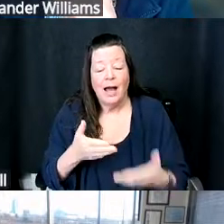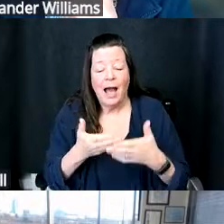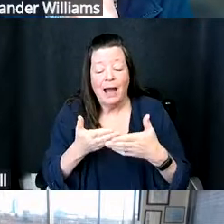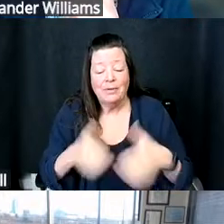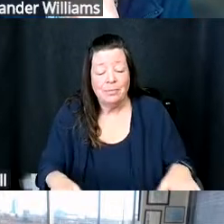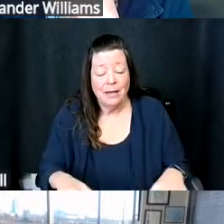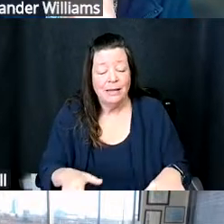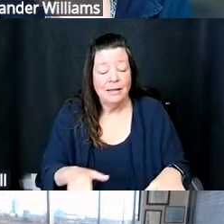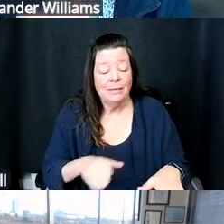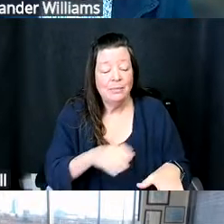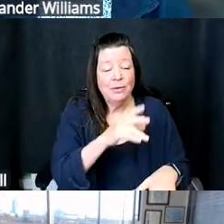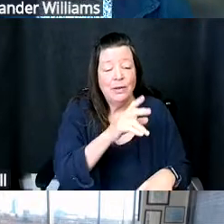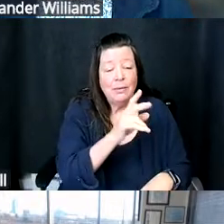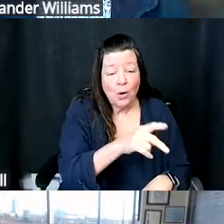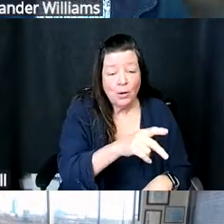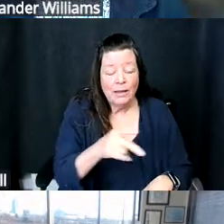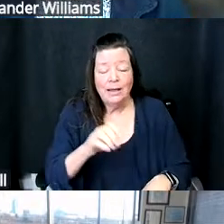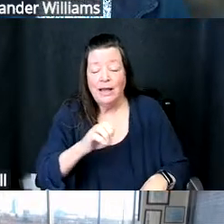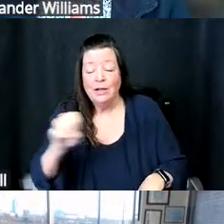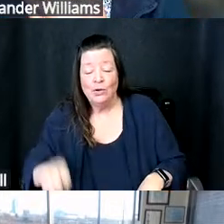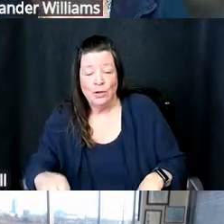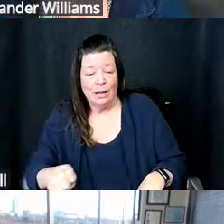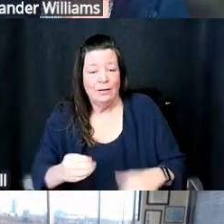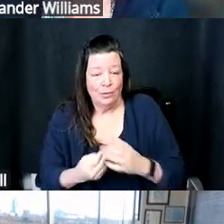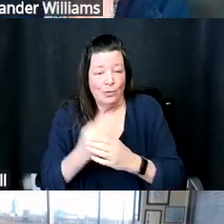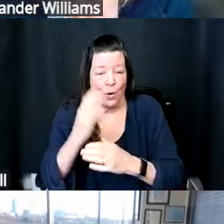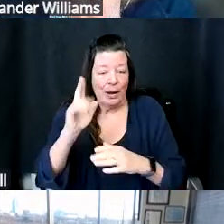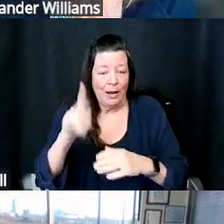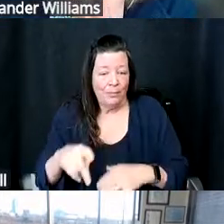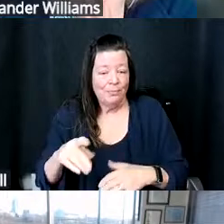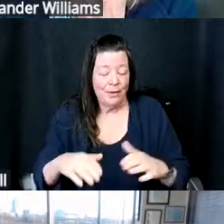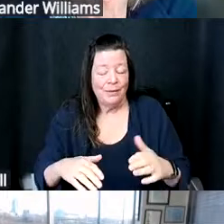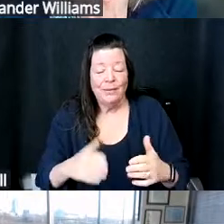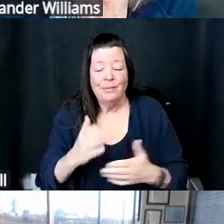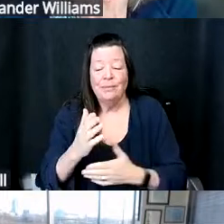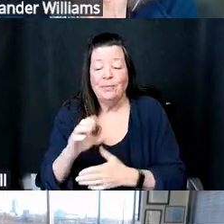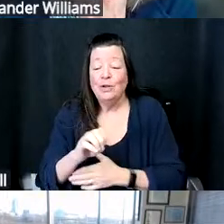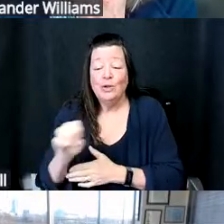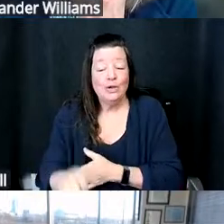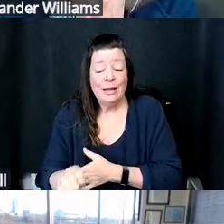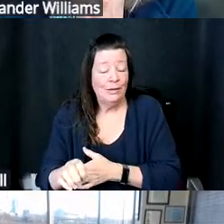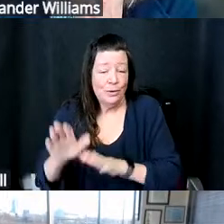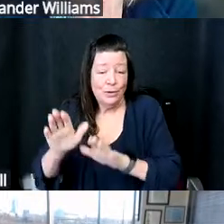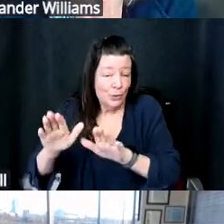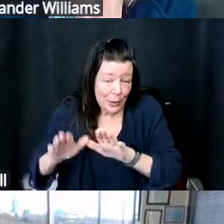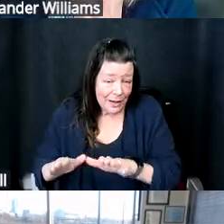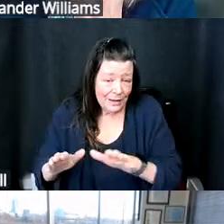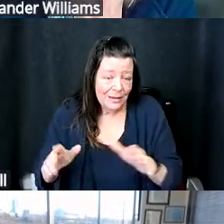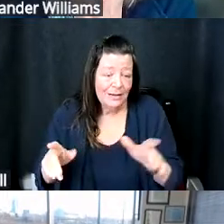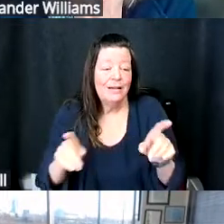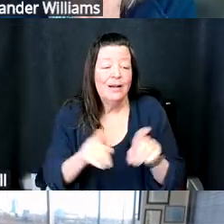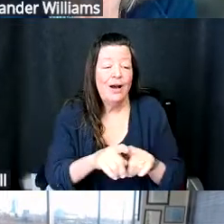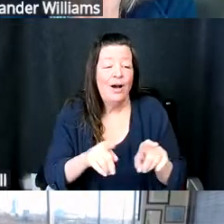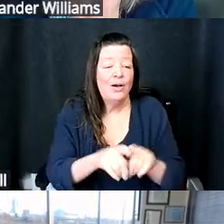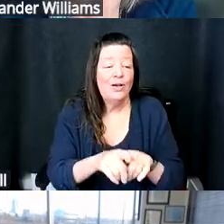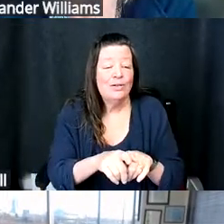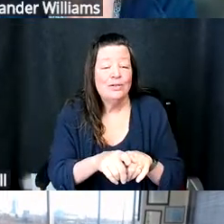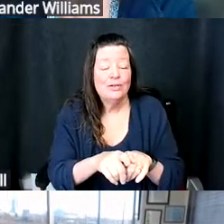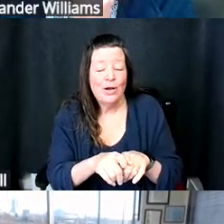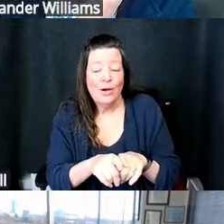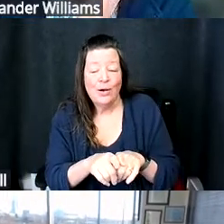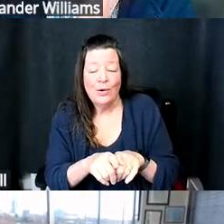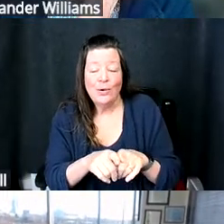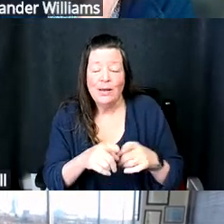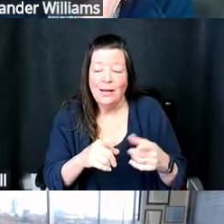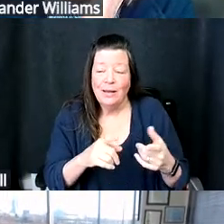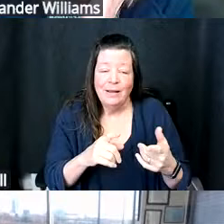Portland growing up. So Parks in Eugene, that was great. And also the Slug Princess and the Slug Parade that they would